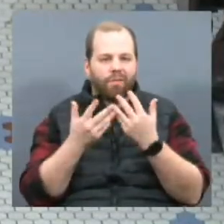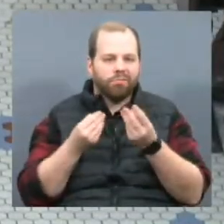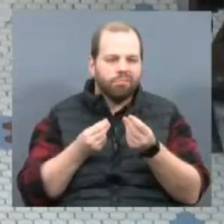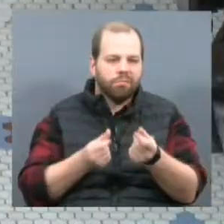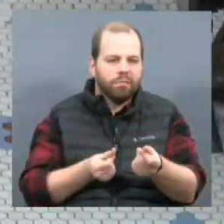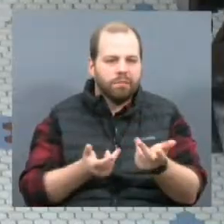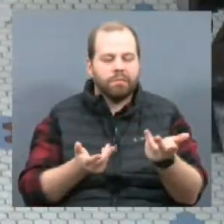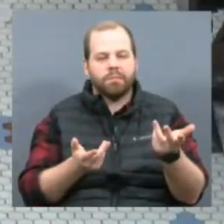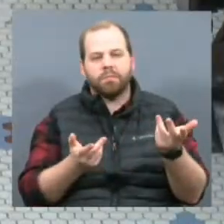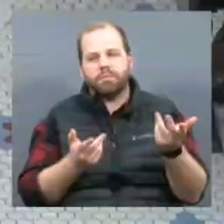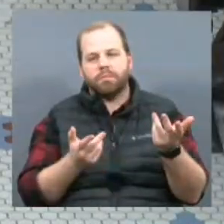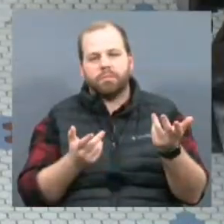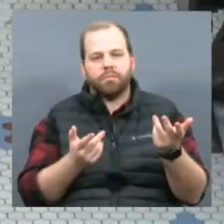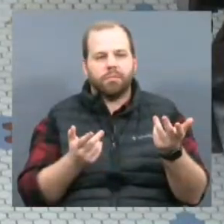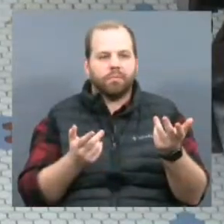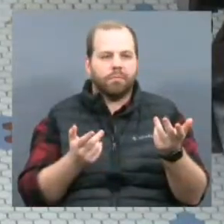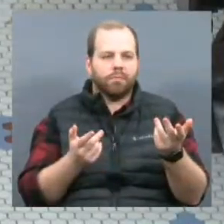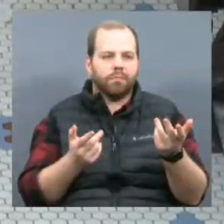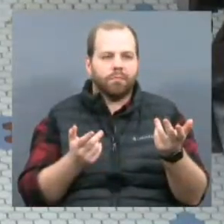get,